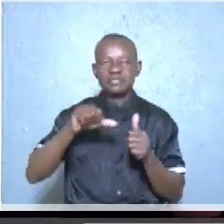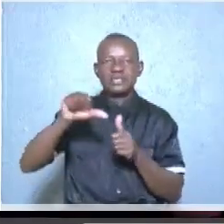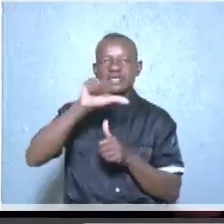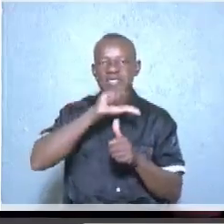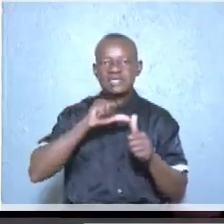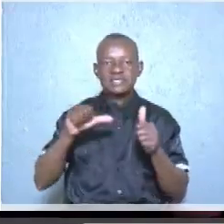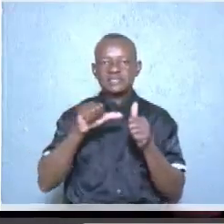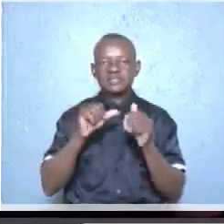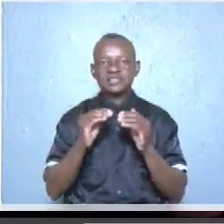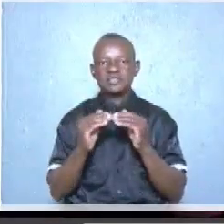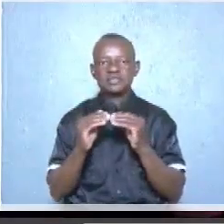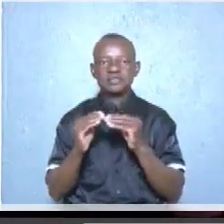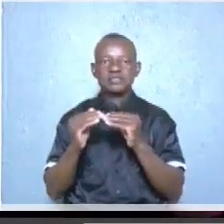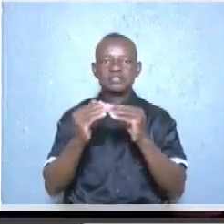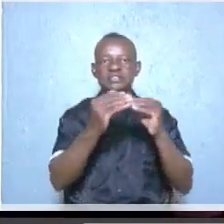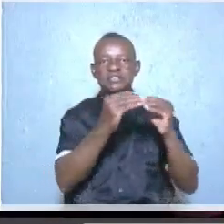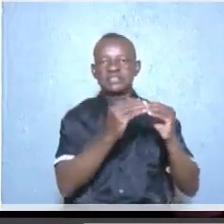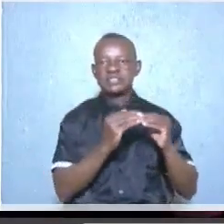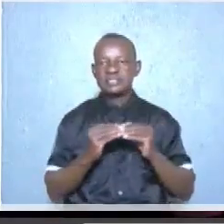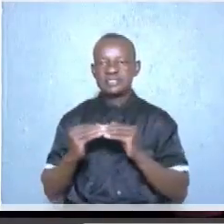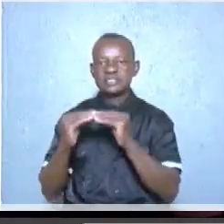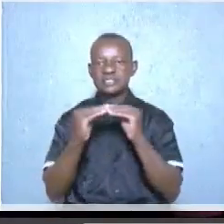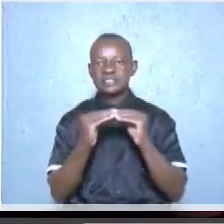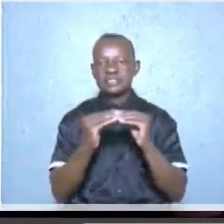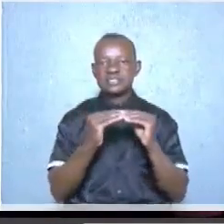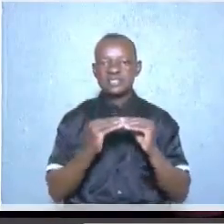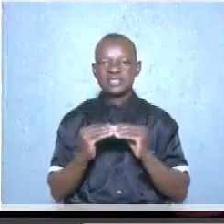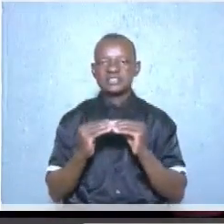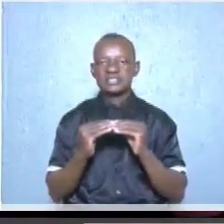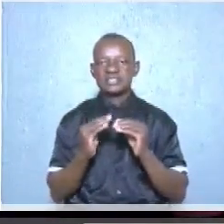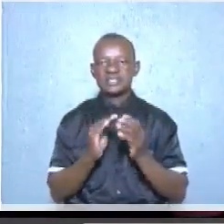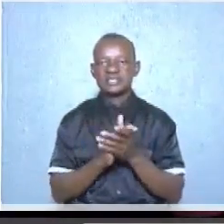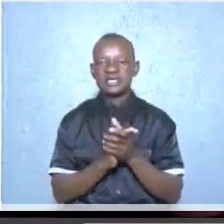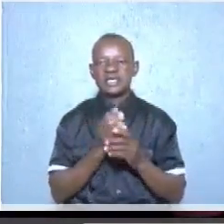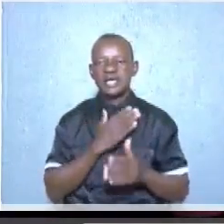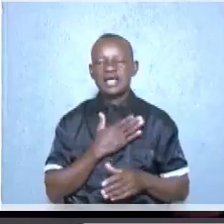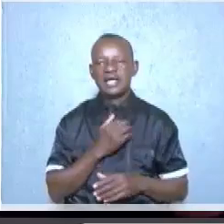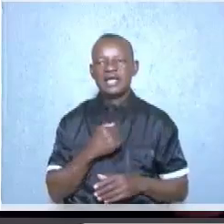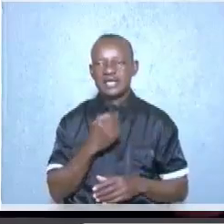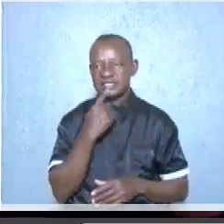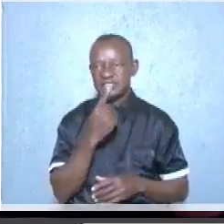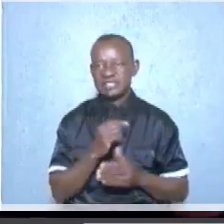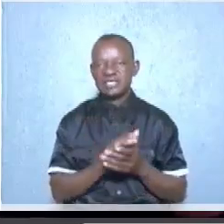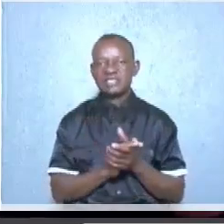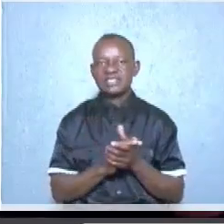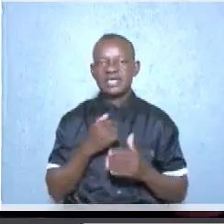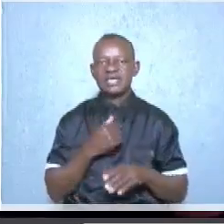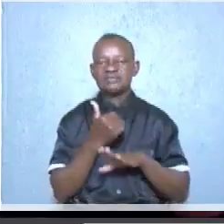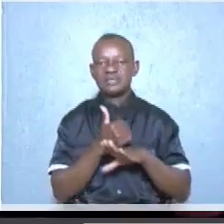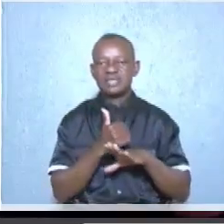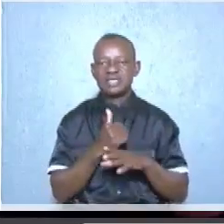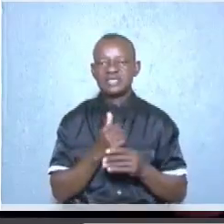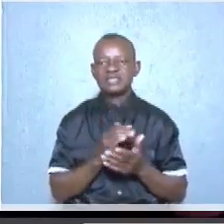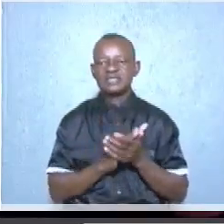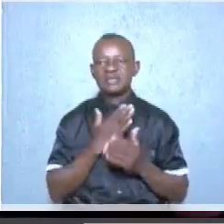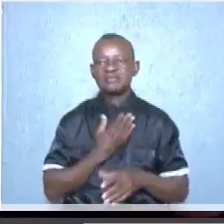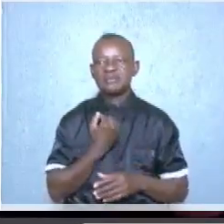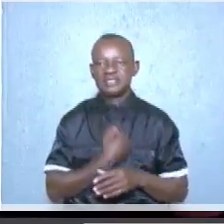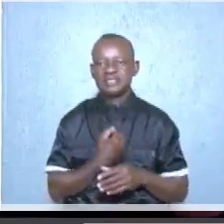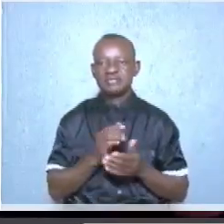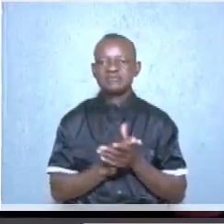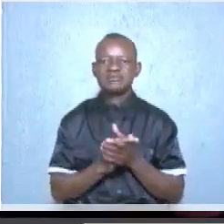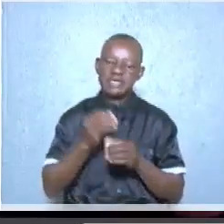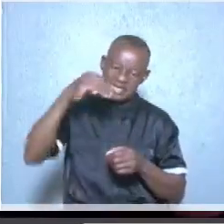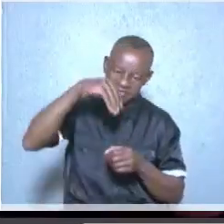can testify to that myself, being in the system, we were able to participate in the